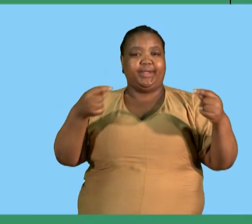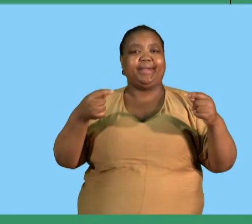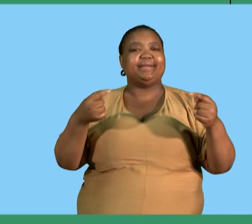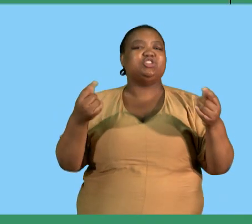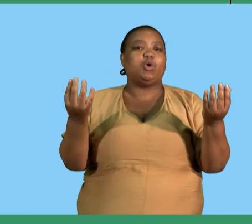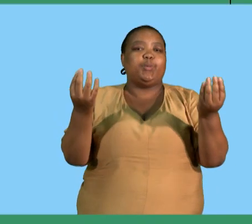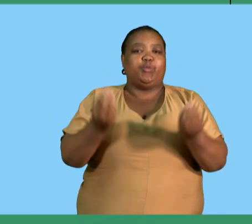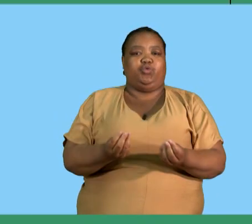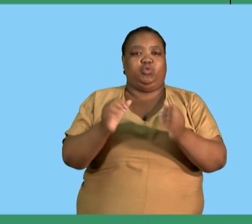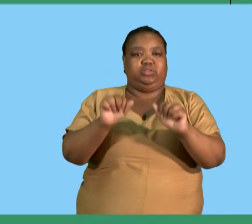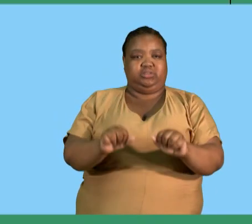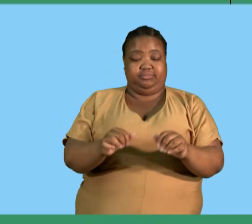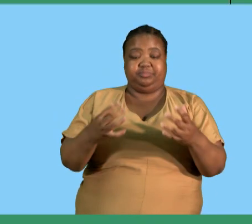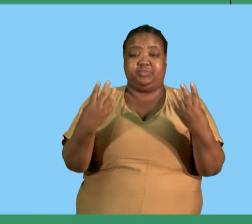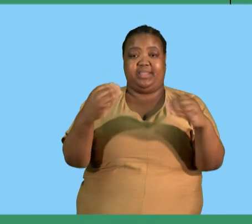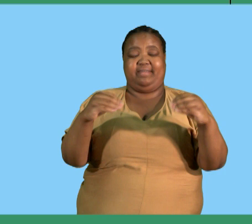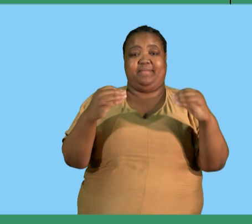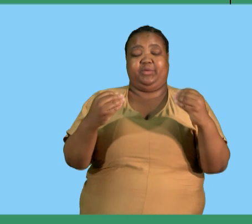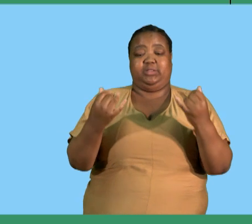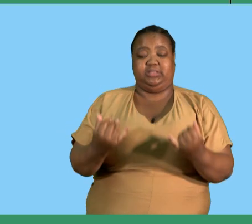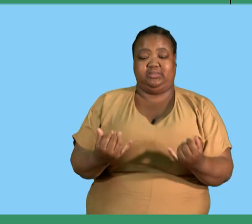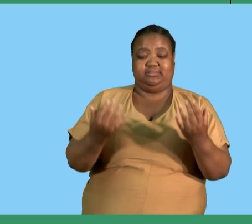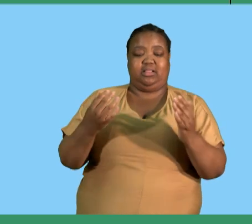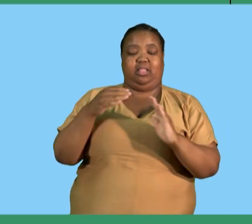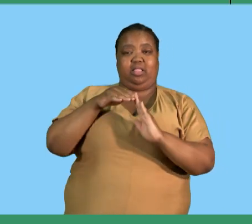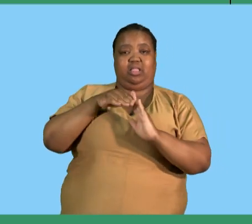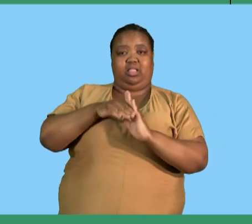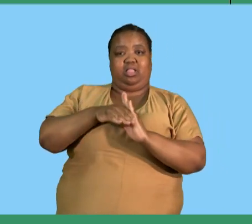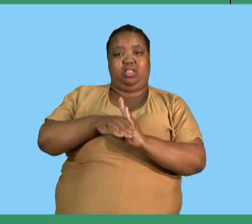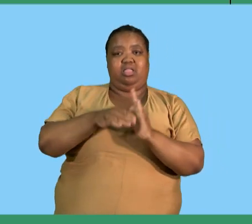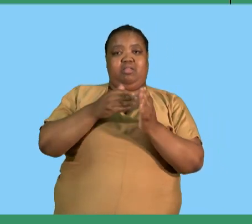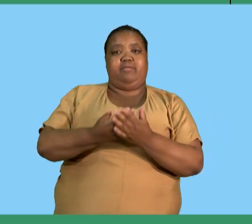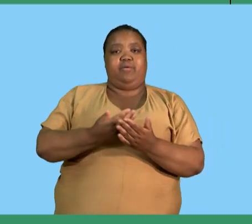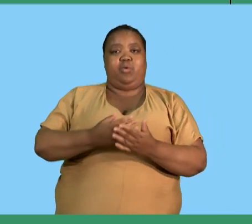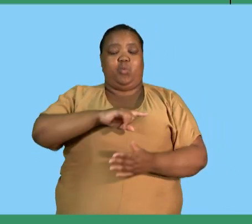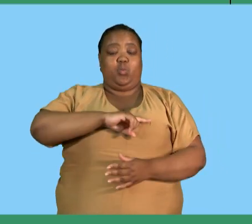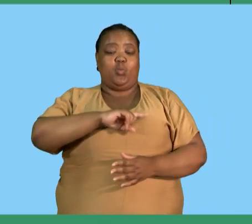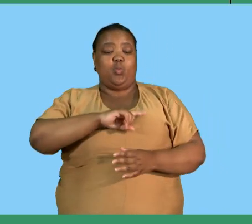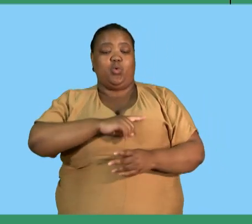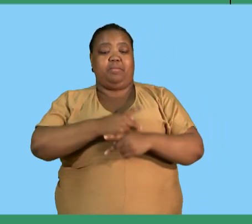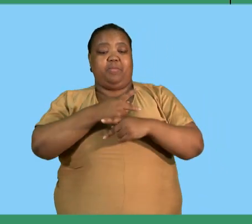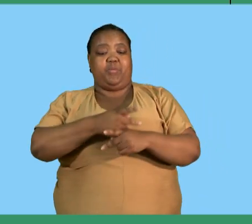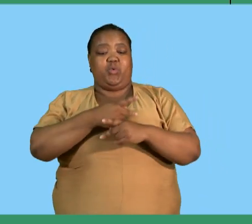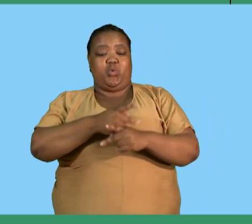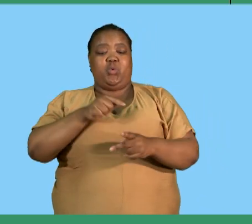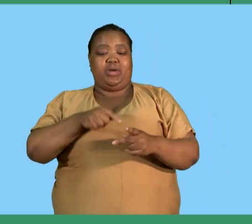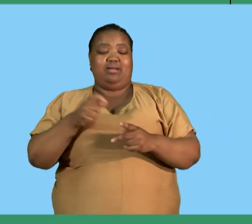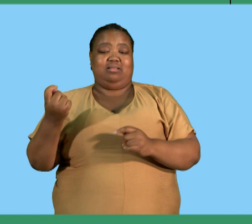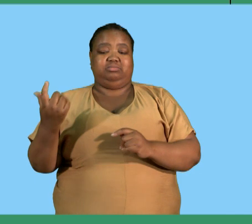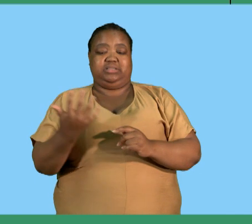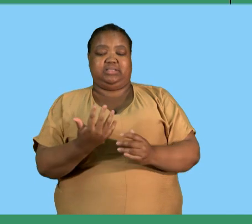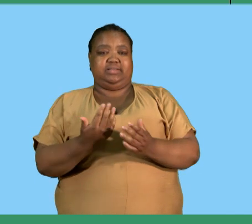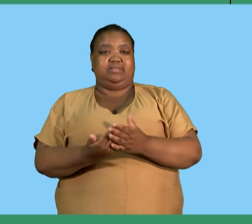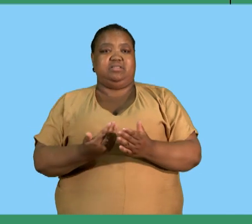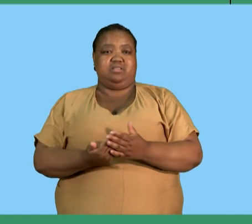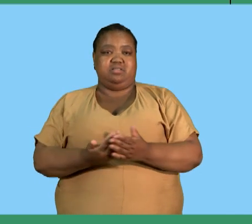experience a decline or a drop in sales due to high costs that are added to the price of the final product. So those